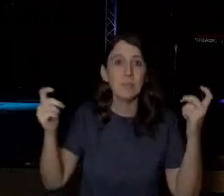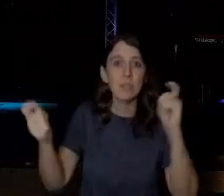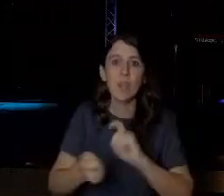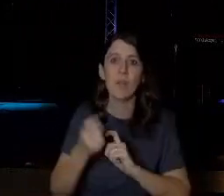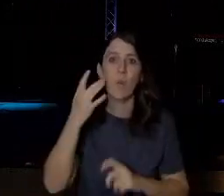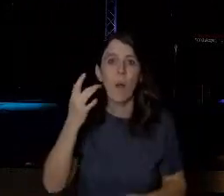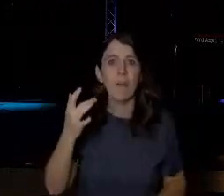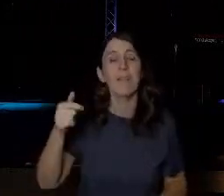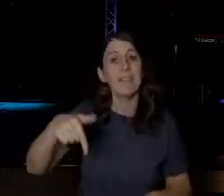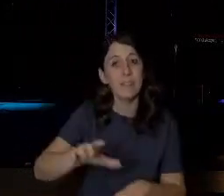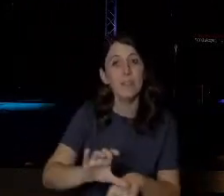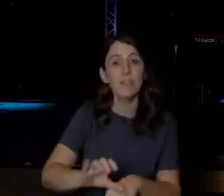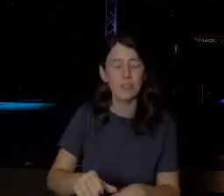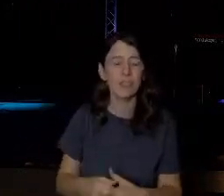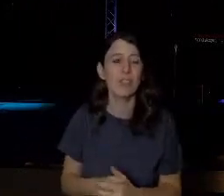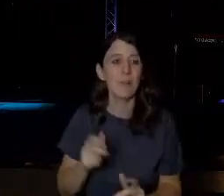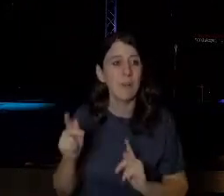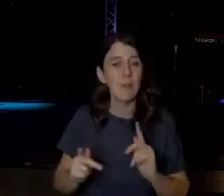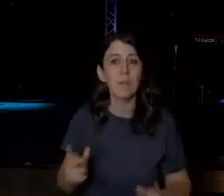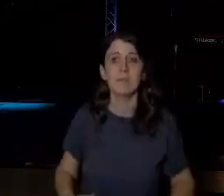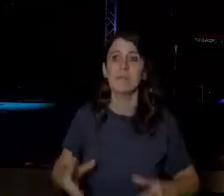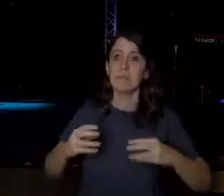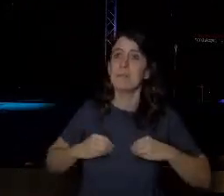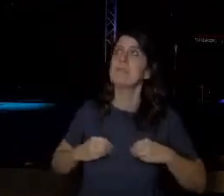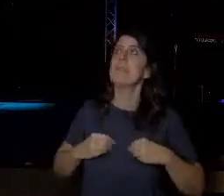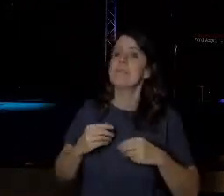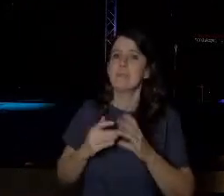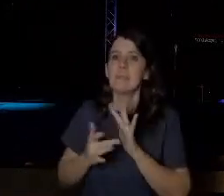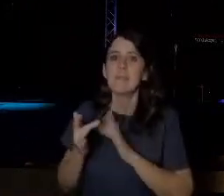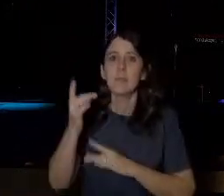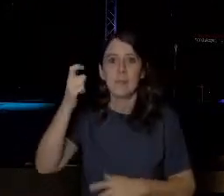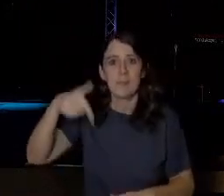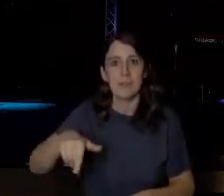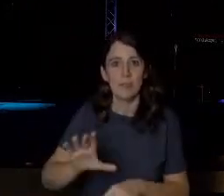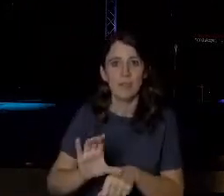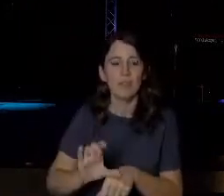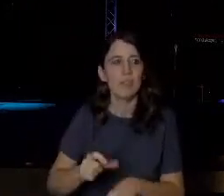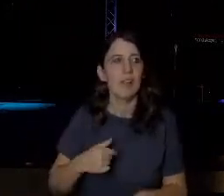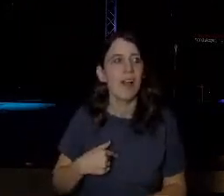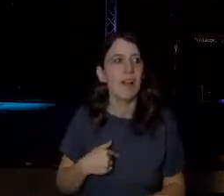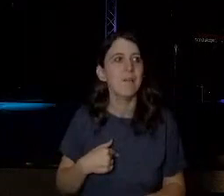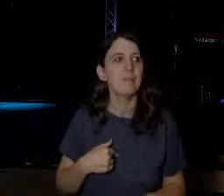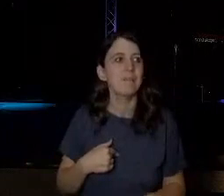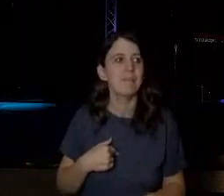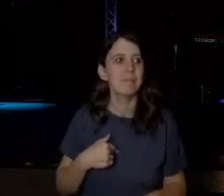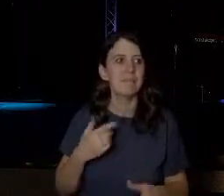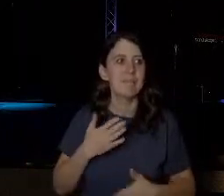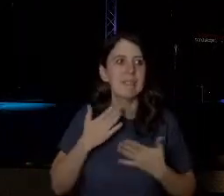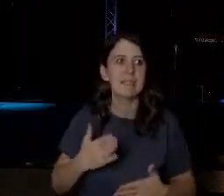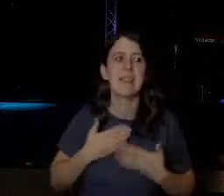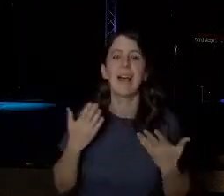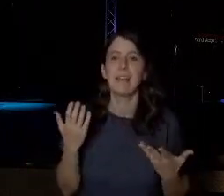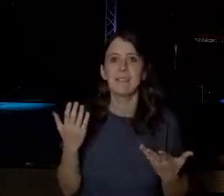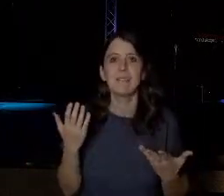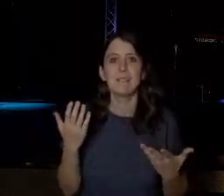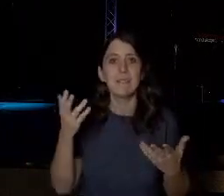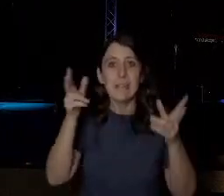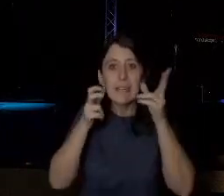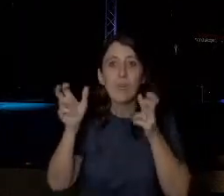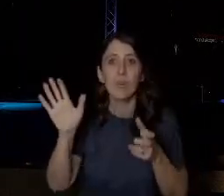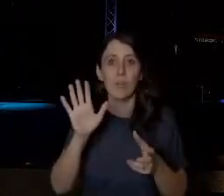changed because of this church. People have come to know God because of this church. And I'm looking forward to telling and hearing some of those stories. But it